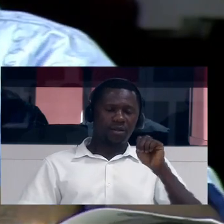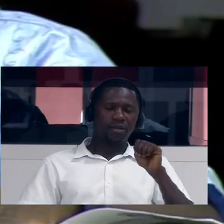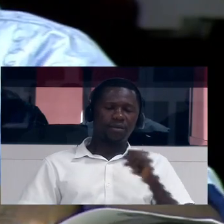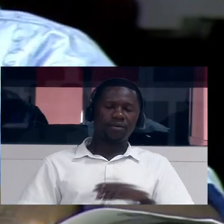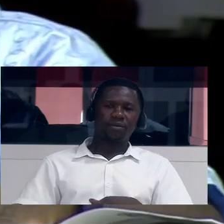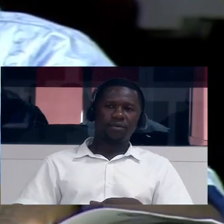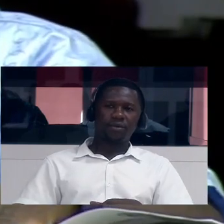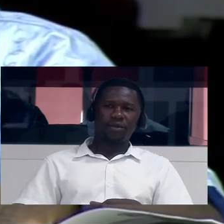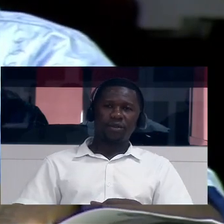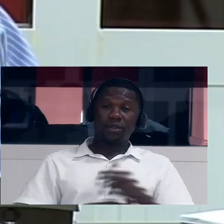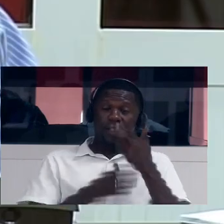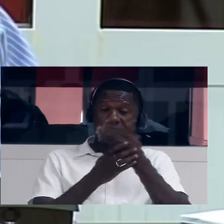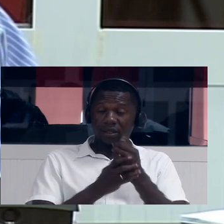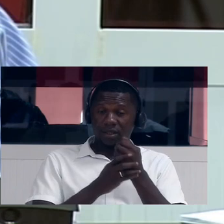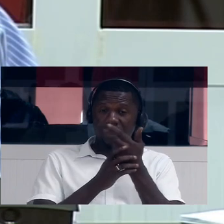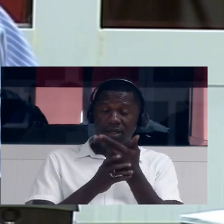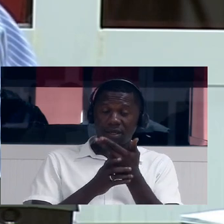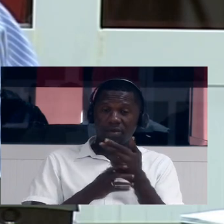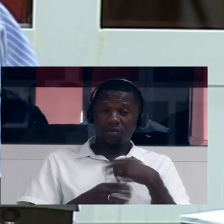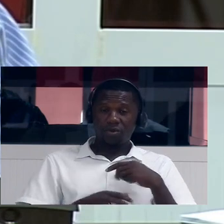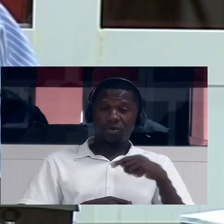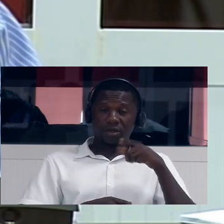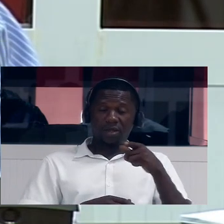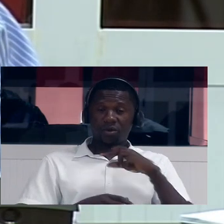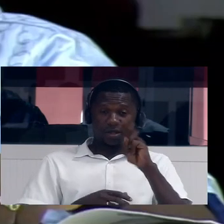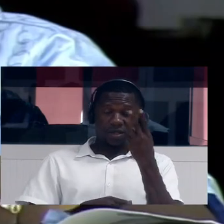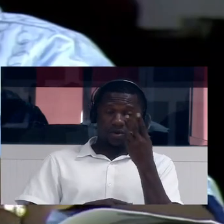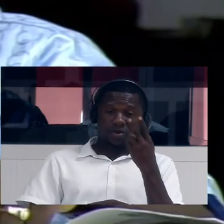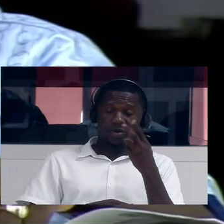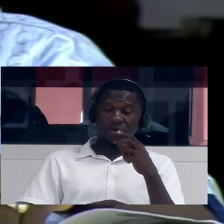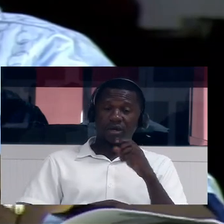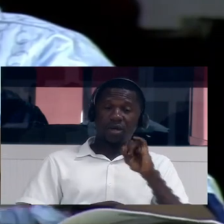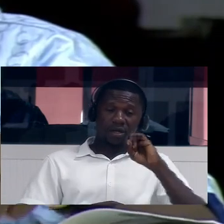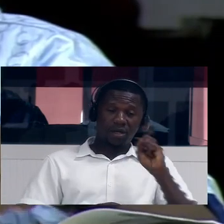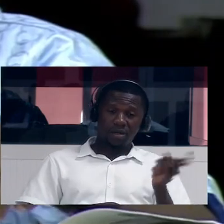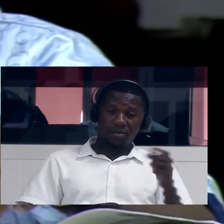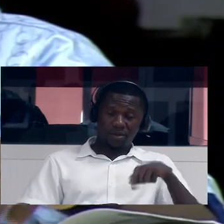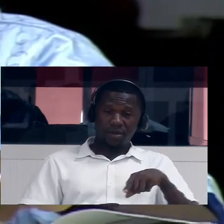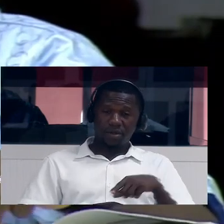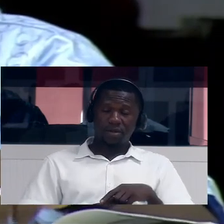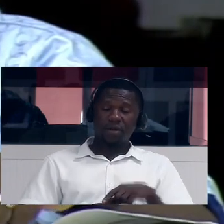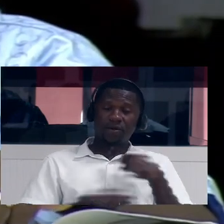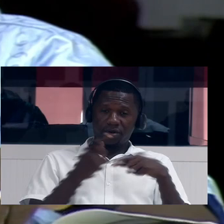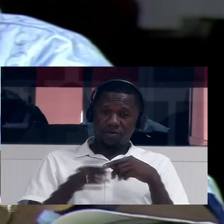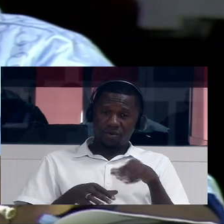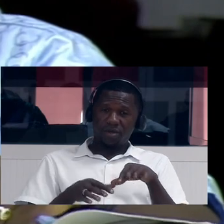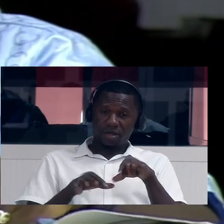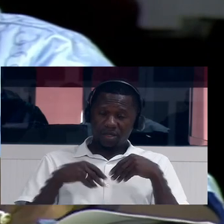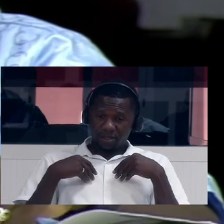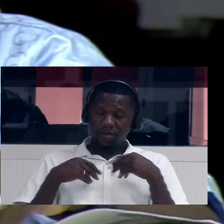coming as IGP. Yes. Okay, good. So you eventually took up the job?